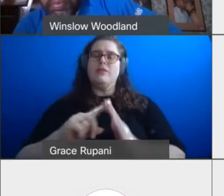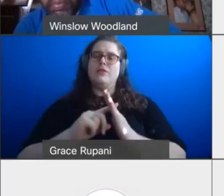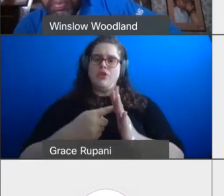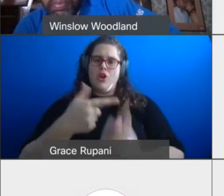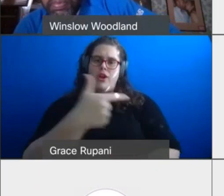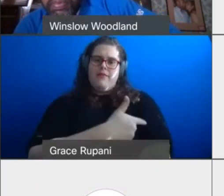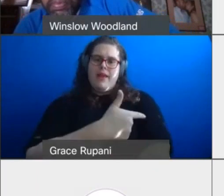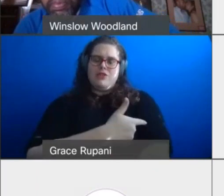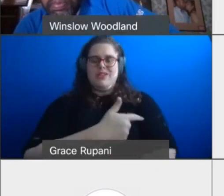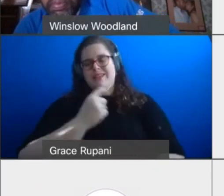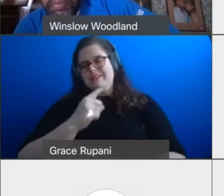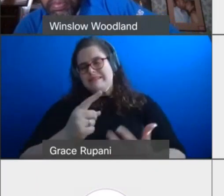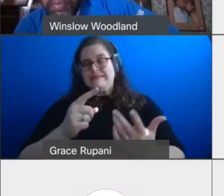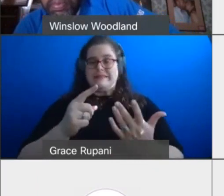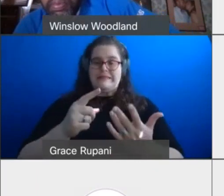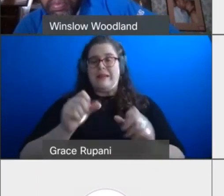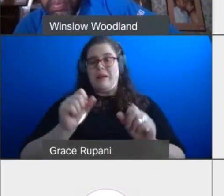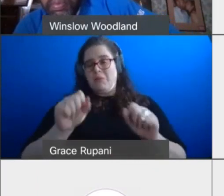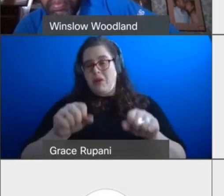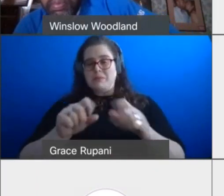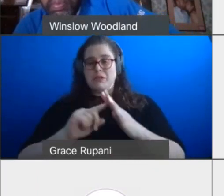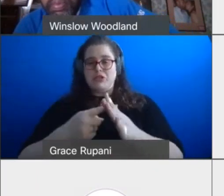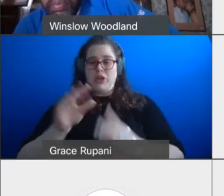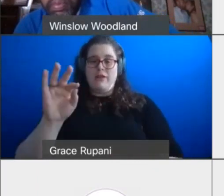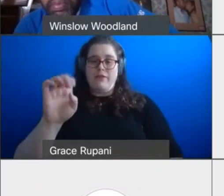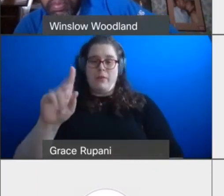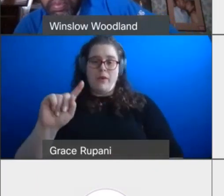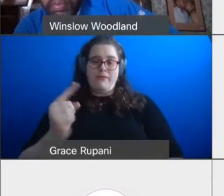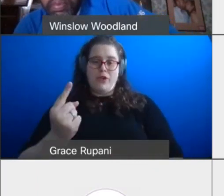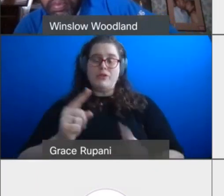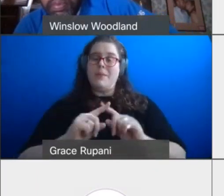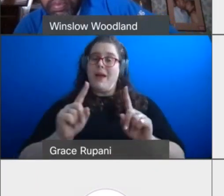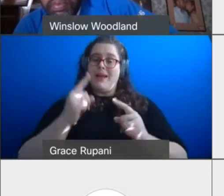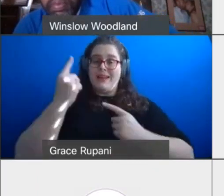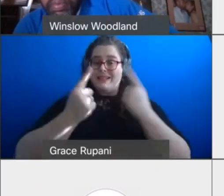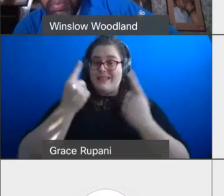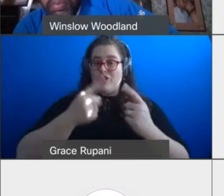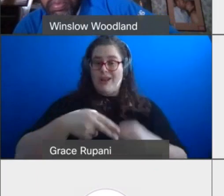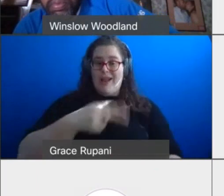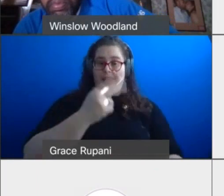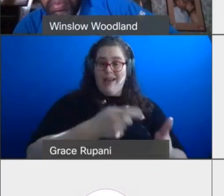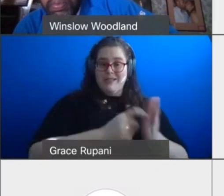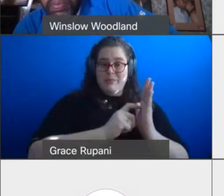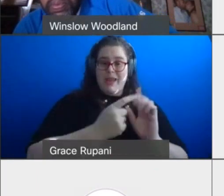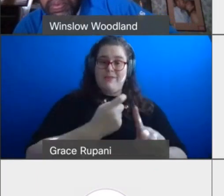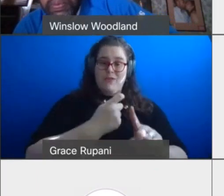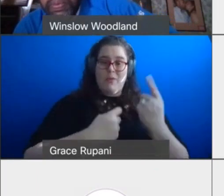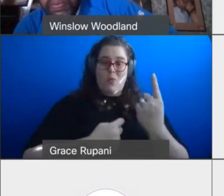February 1. But given the high demand from people in